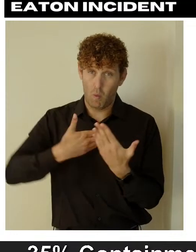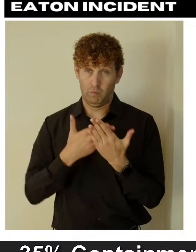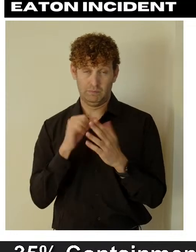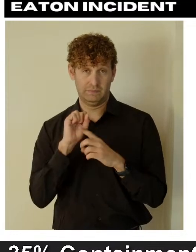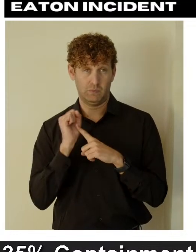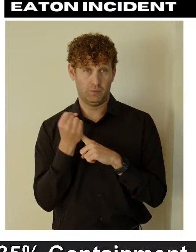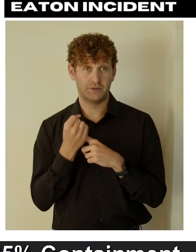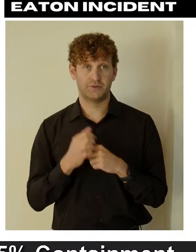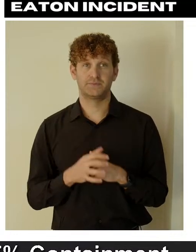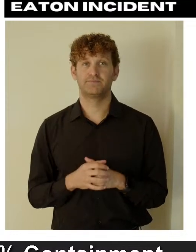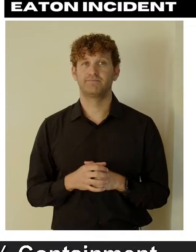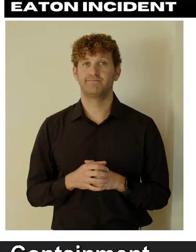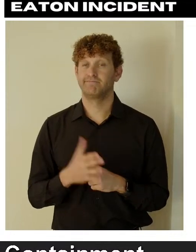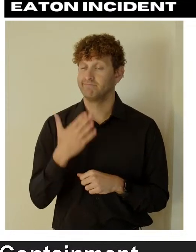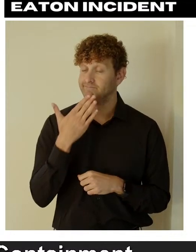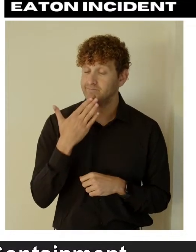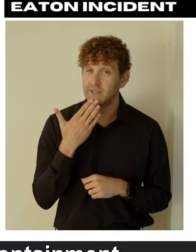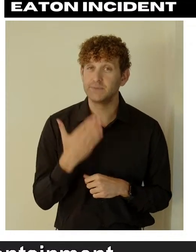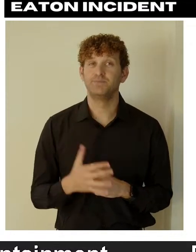Thank you.